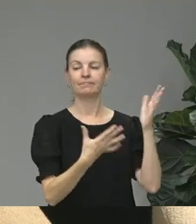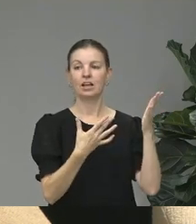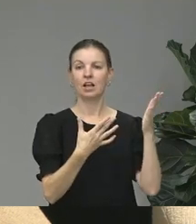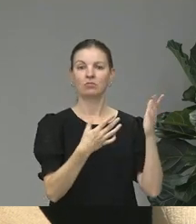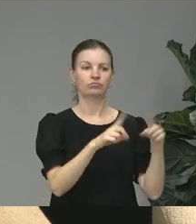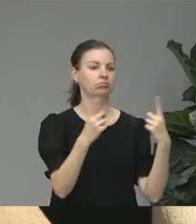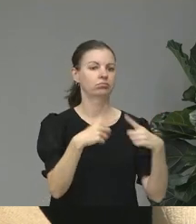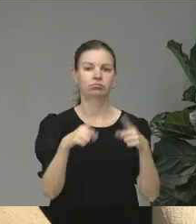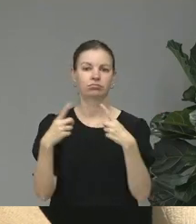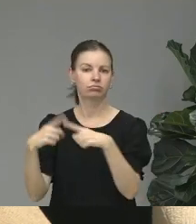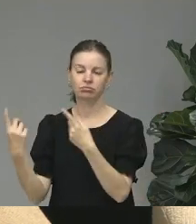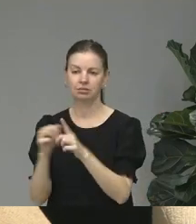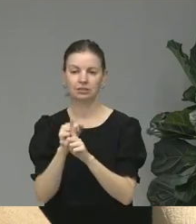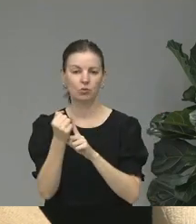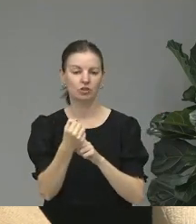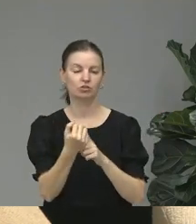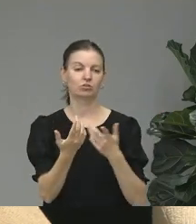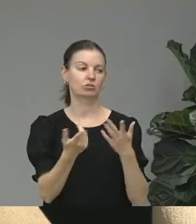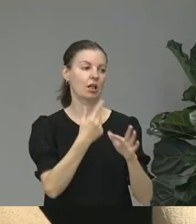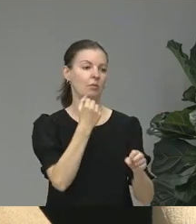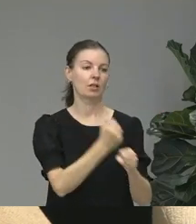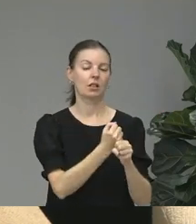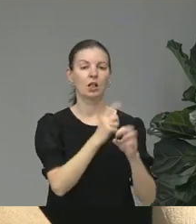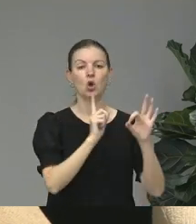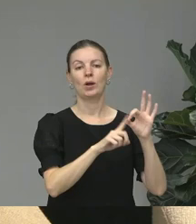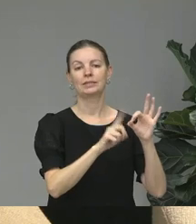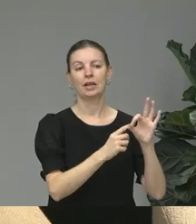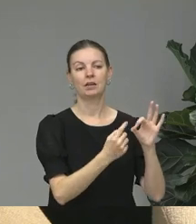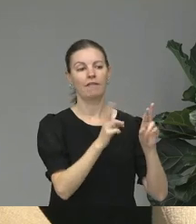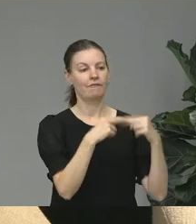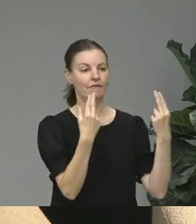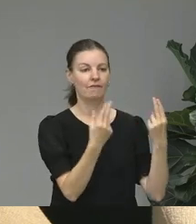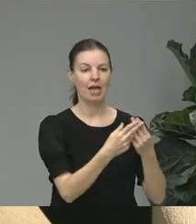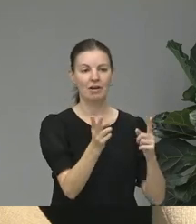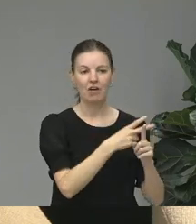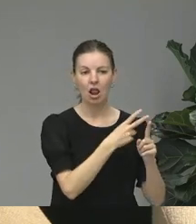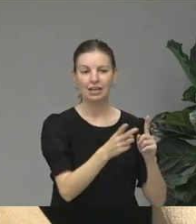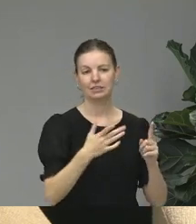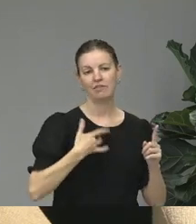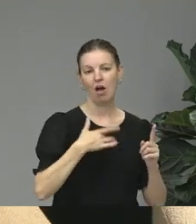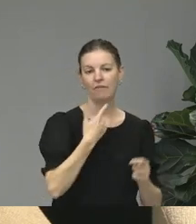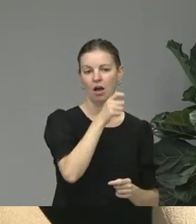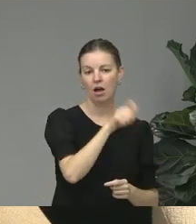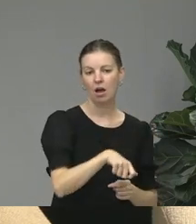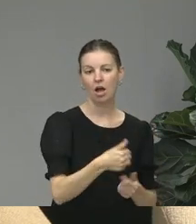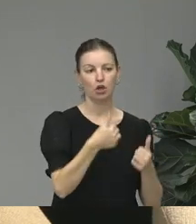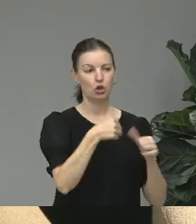of situations, from in Queensland, a family violence survivor who managed to use